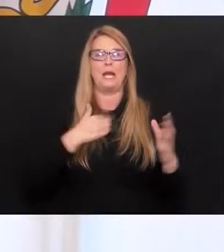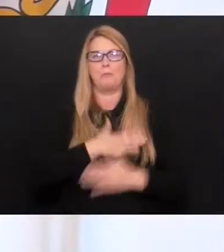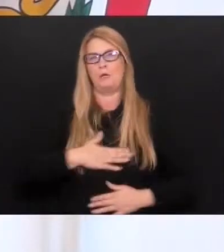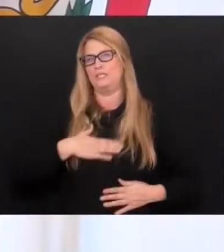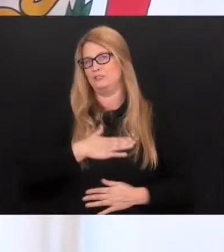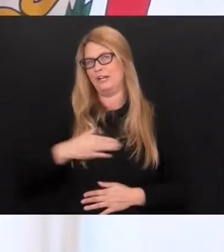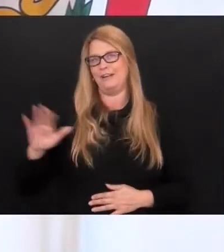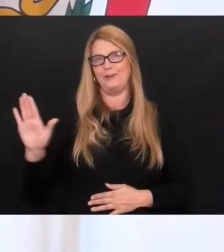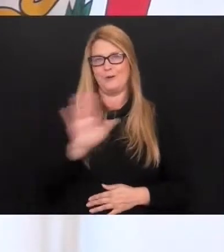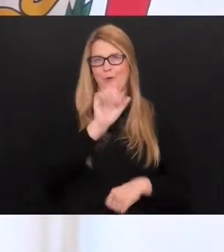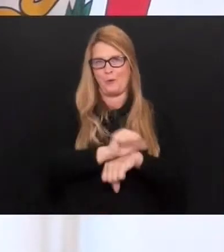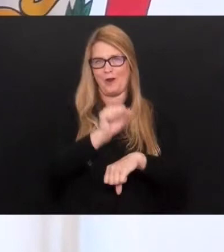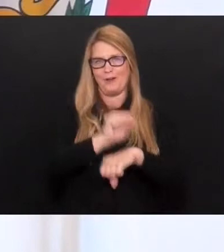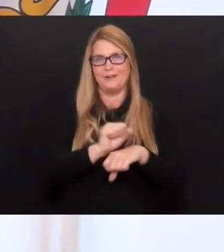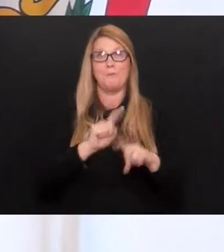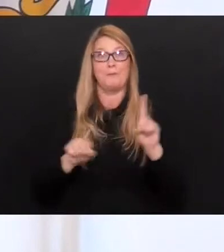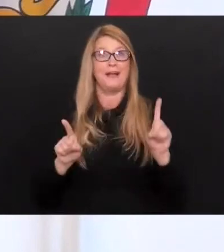time.